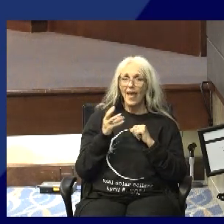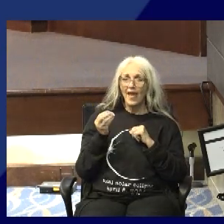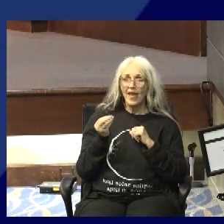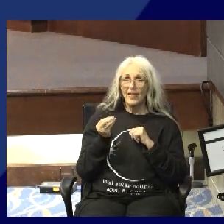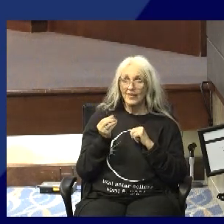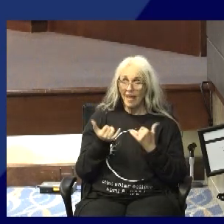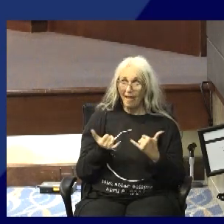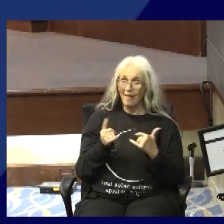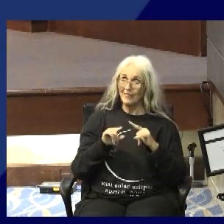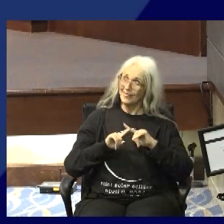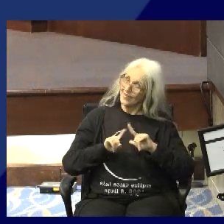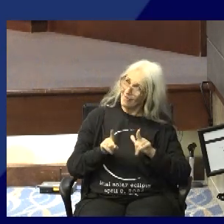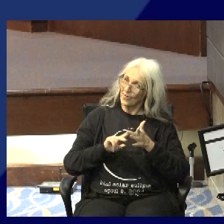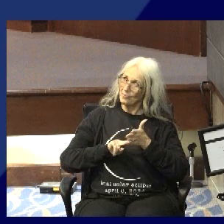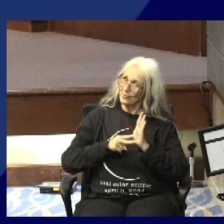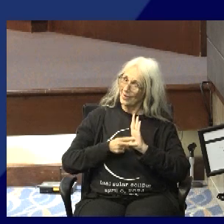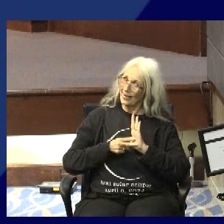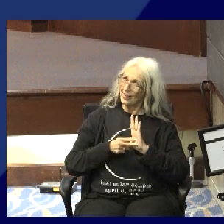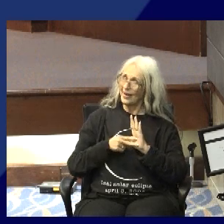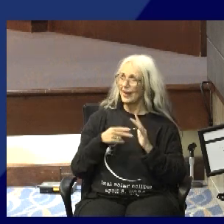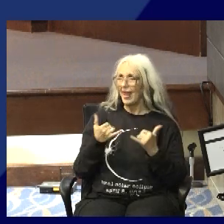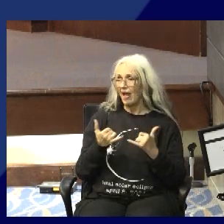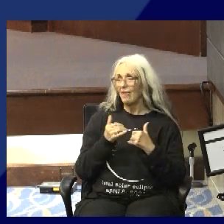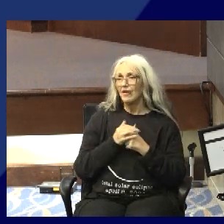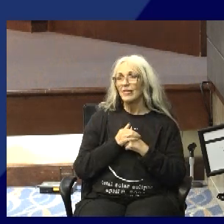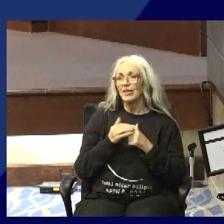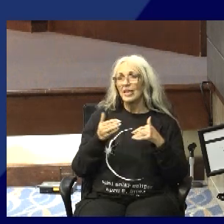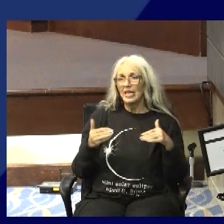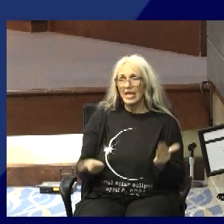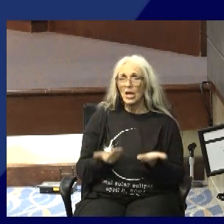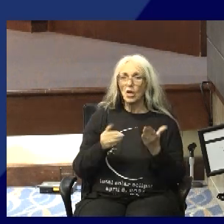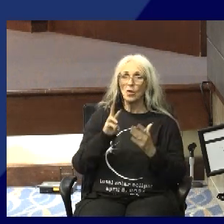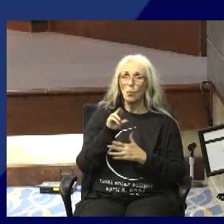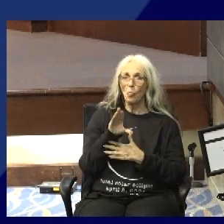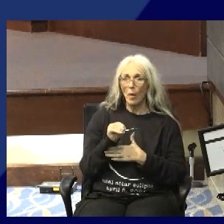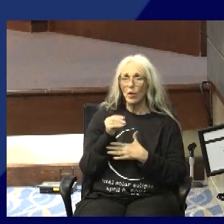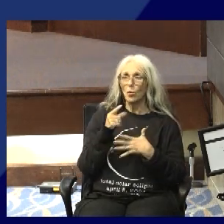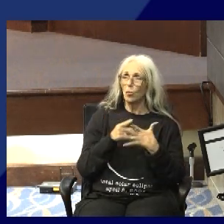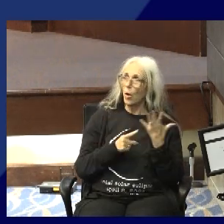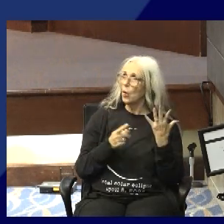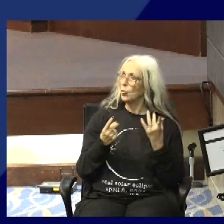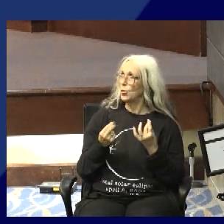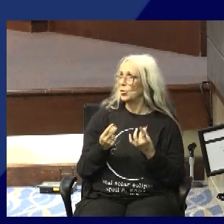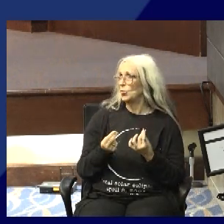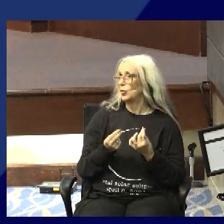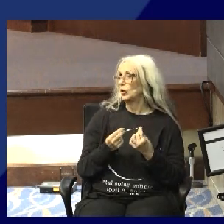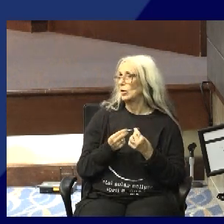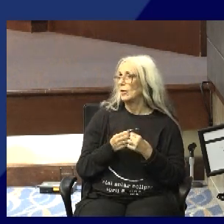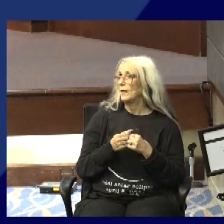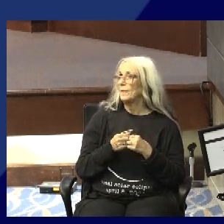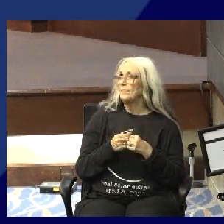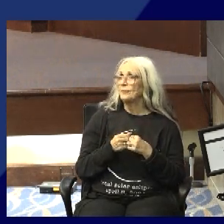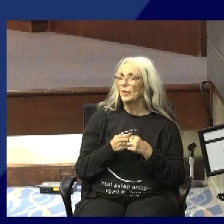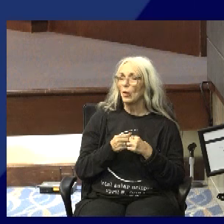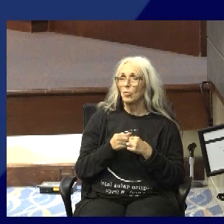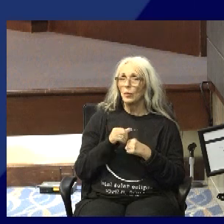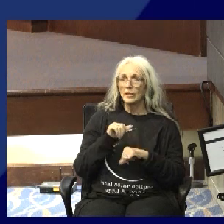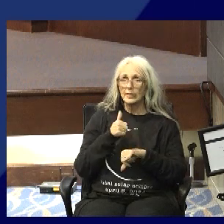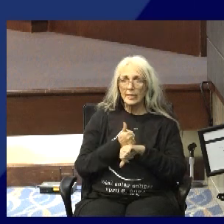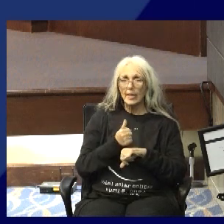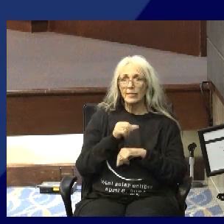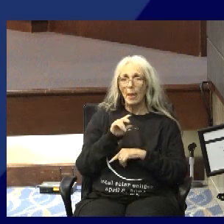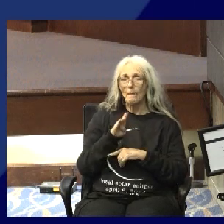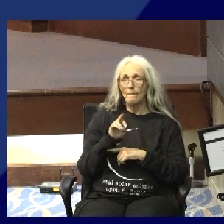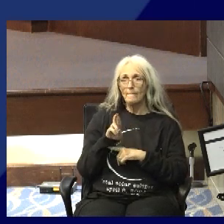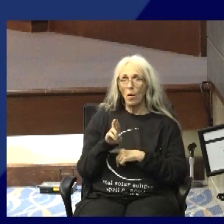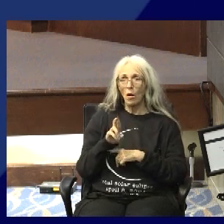different meeting now. And it's true, and here in Waco, what we're doing is that bar of excellence. We've set that, and that's not only in